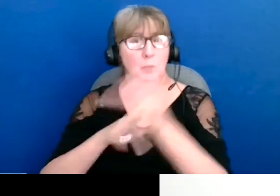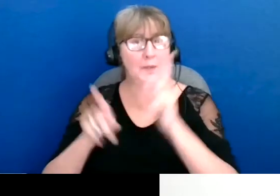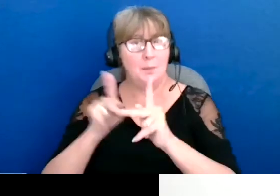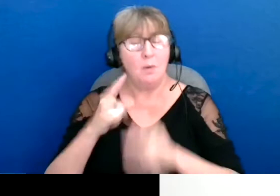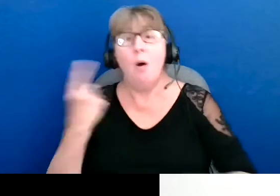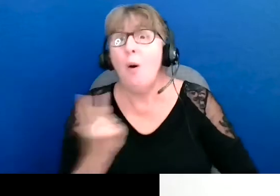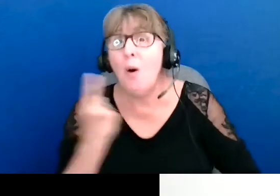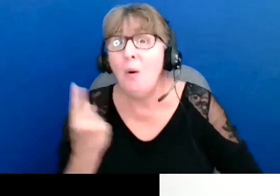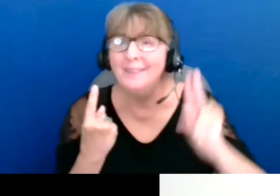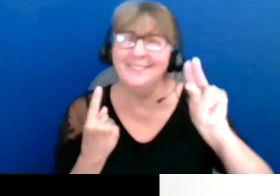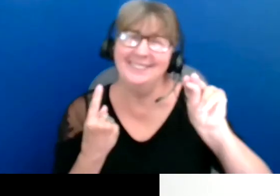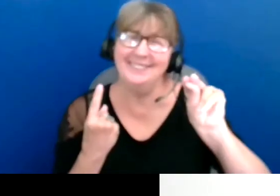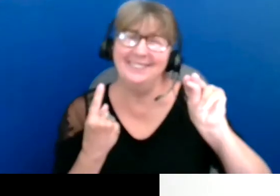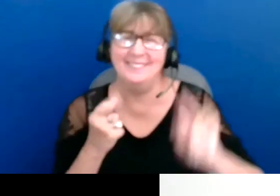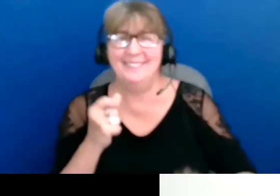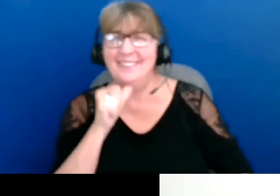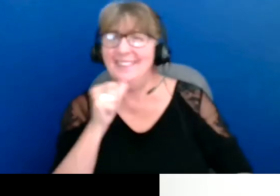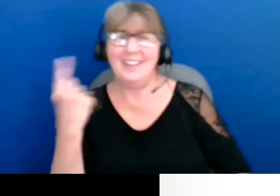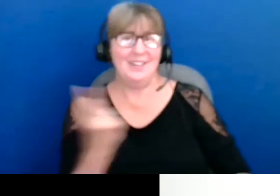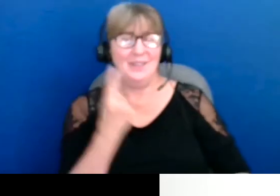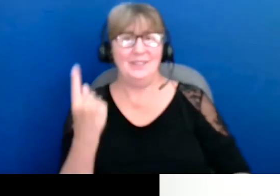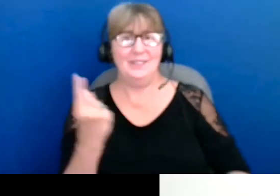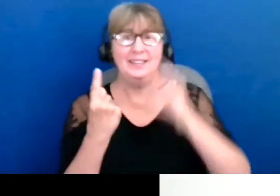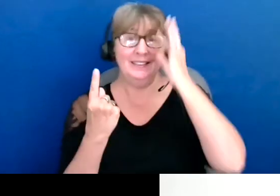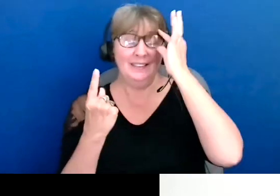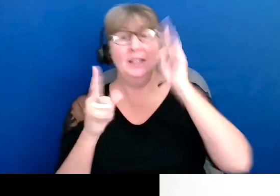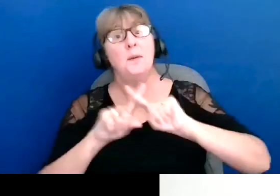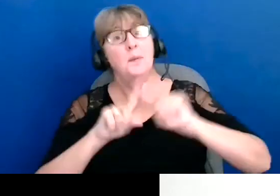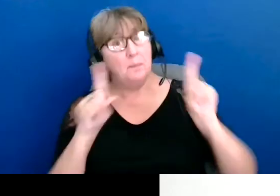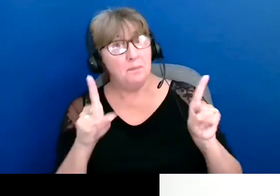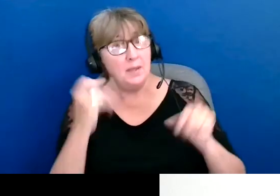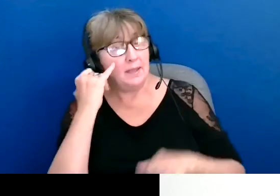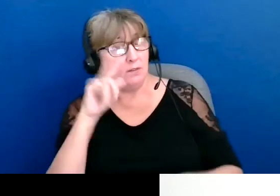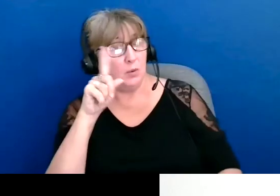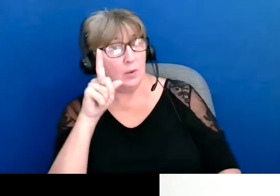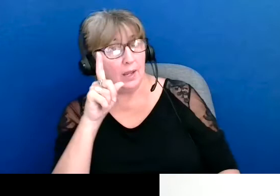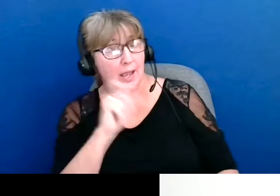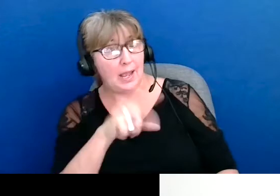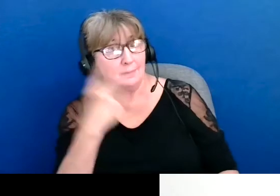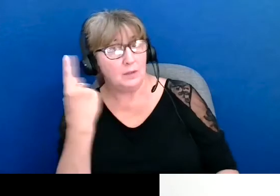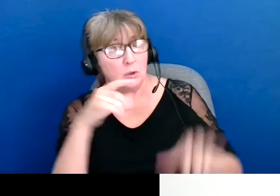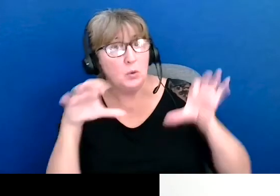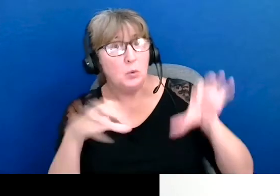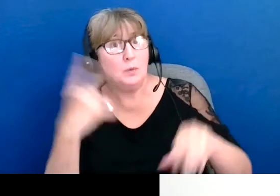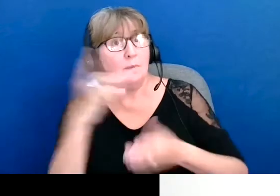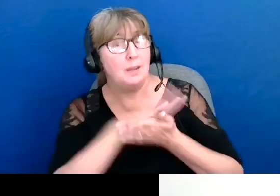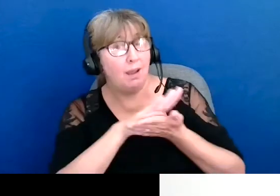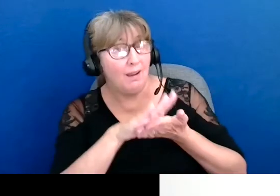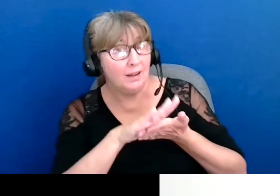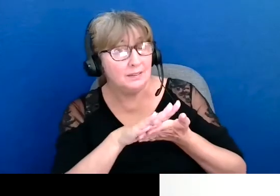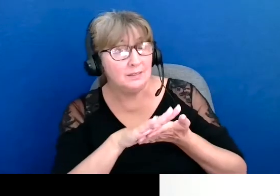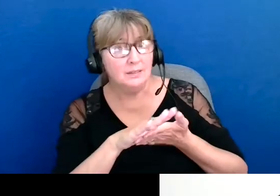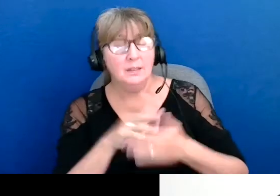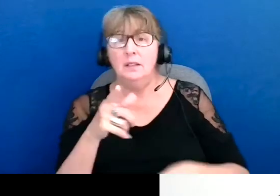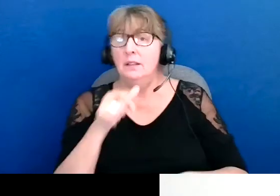time, not always, but if you ask someone to do something nicely and that